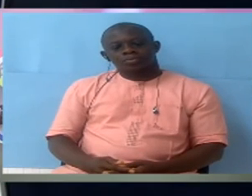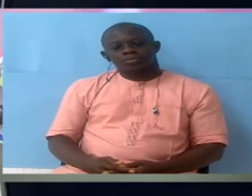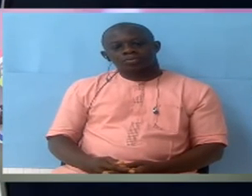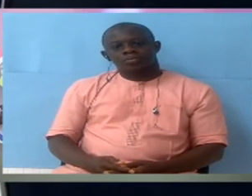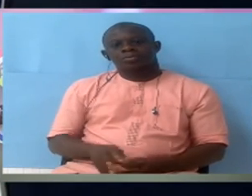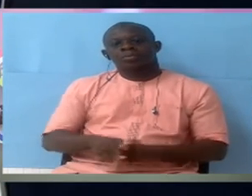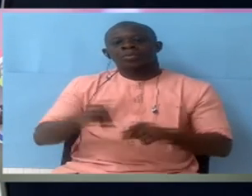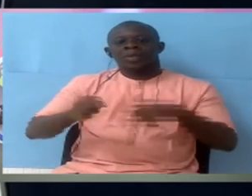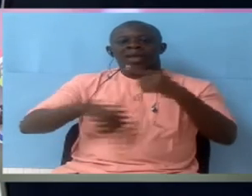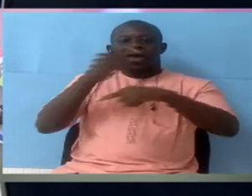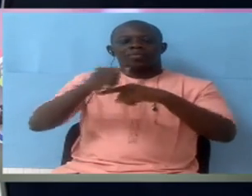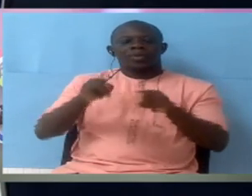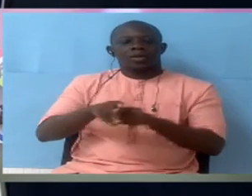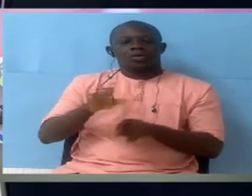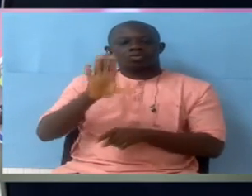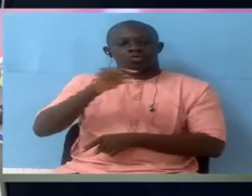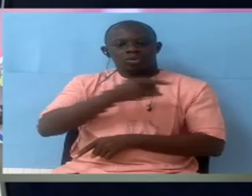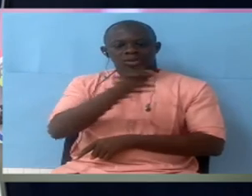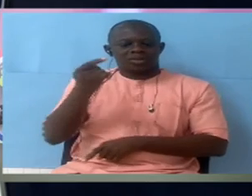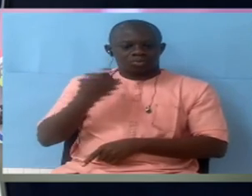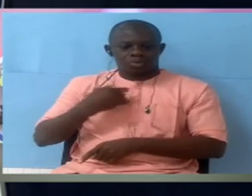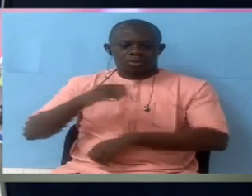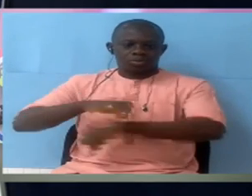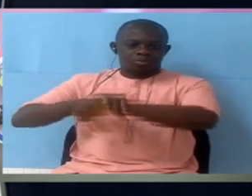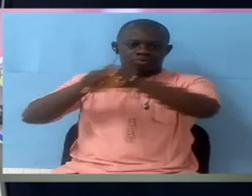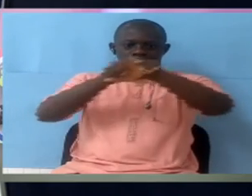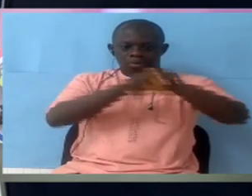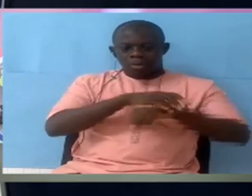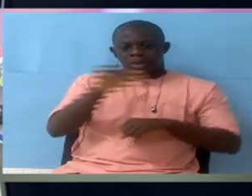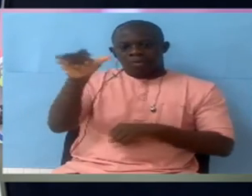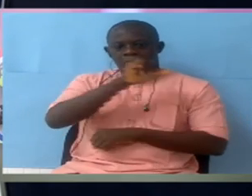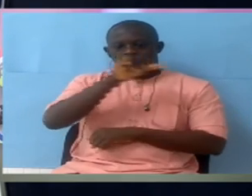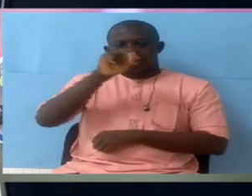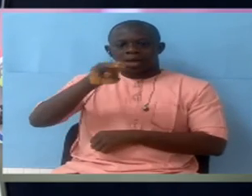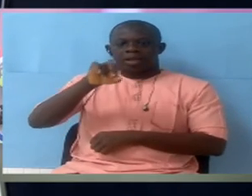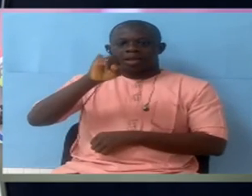After that, did they take you back to an NIA again?